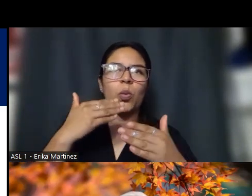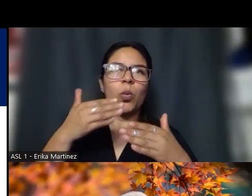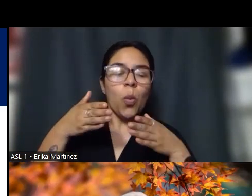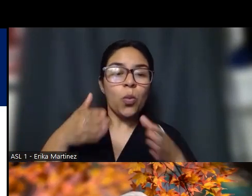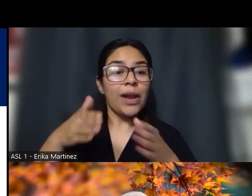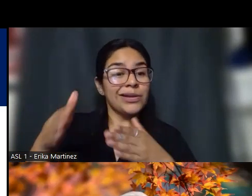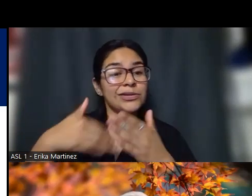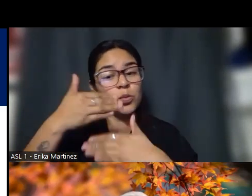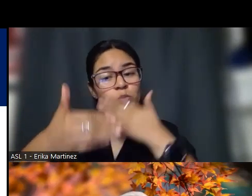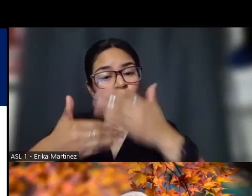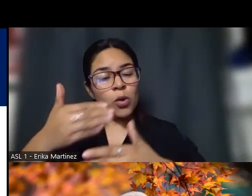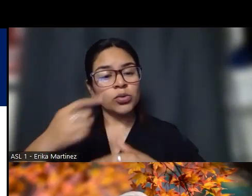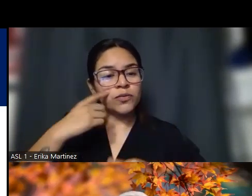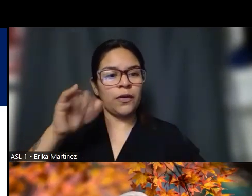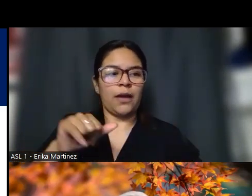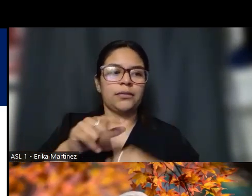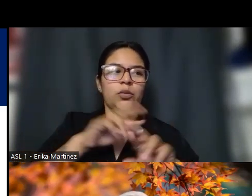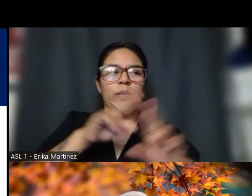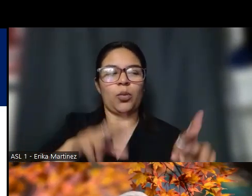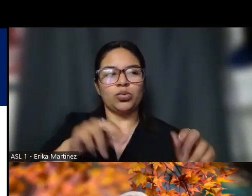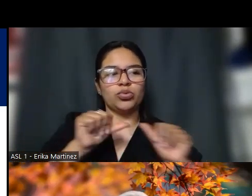these reports.